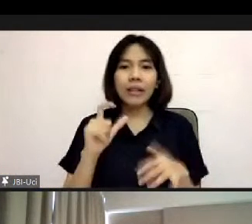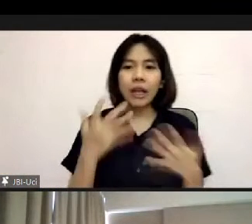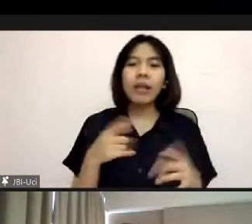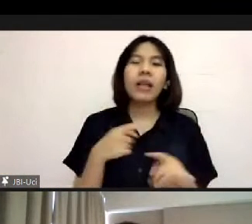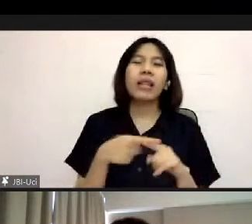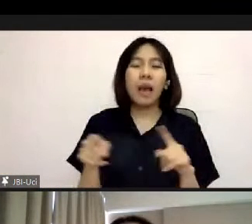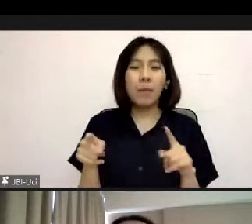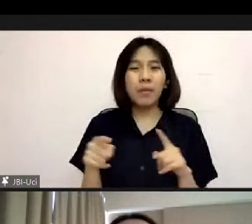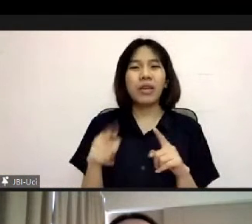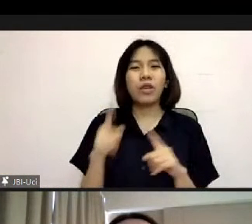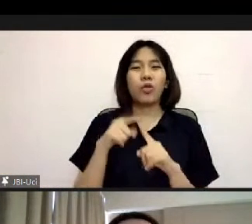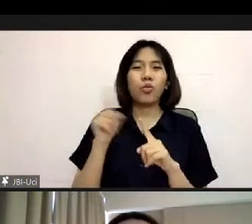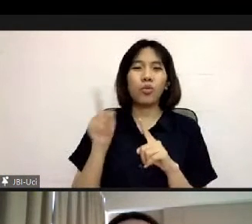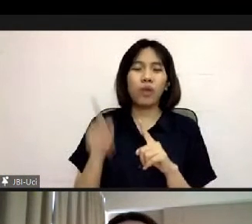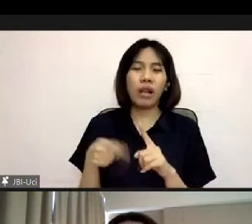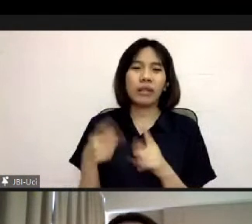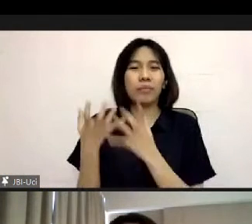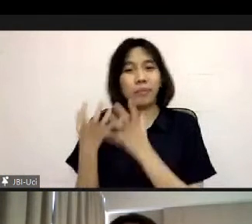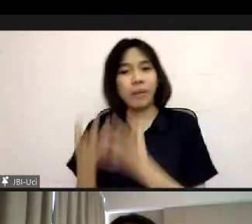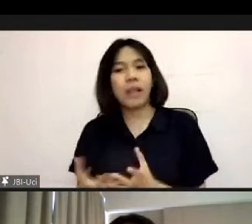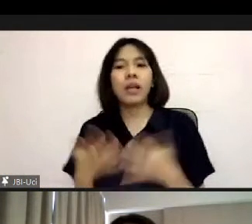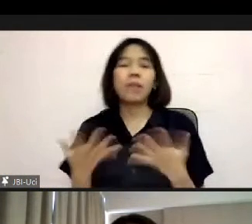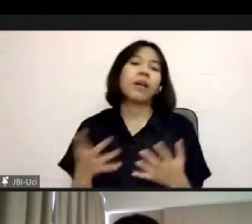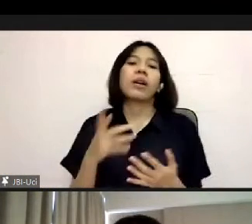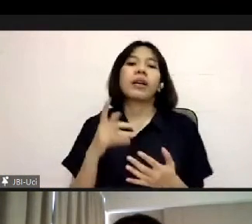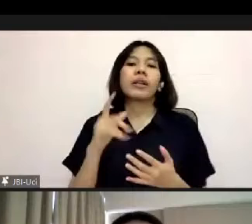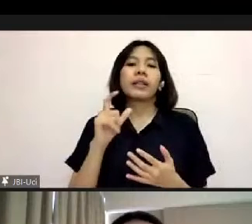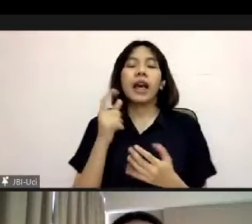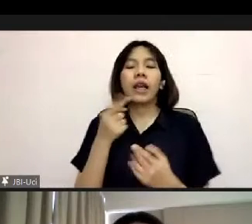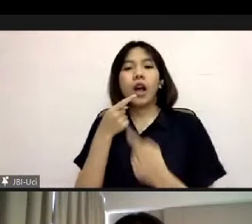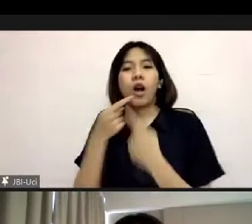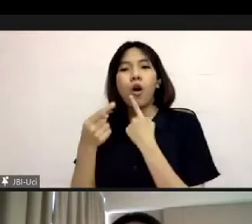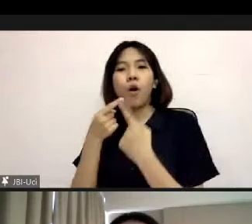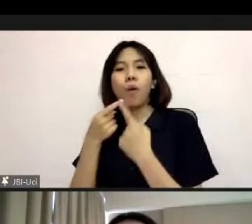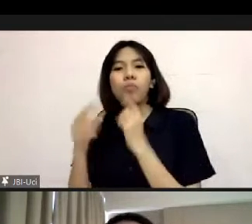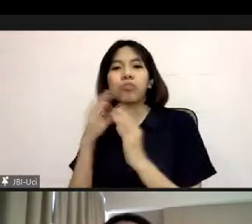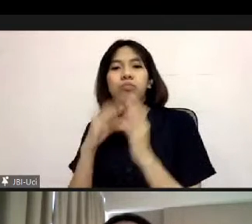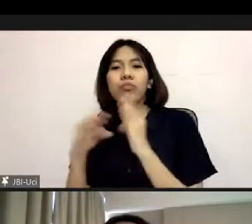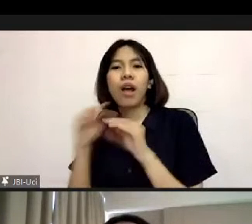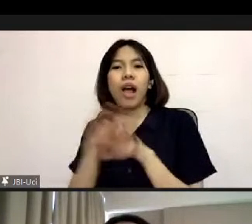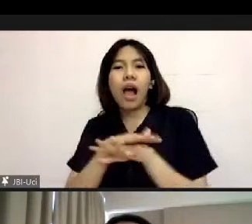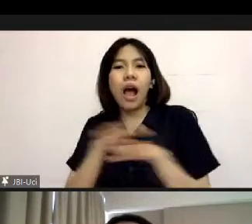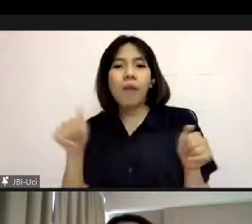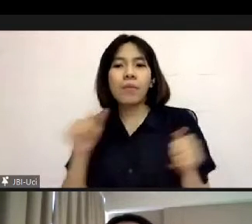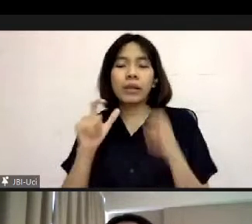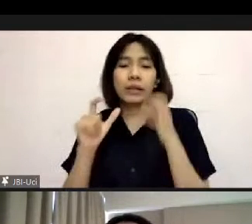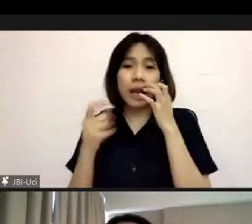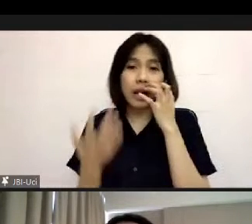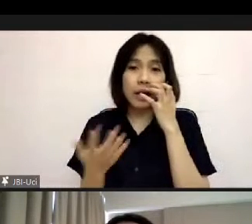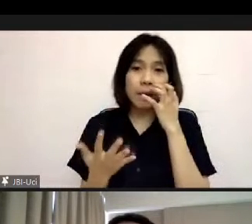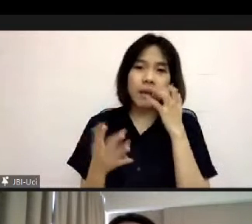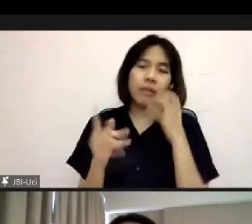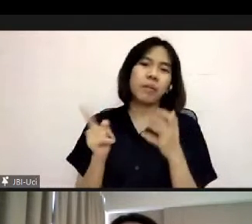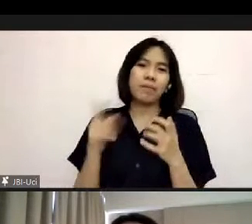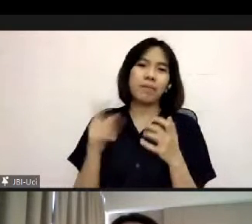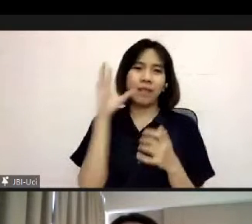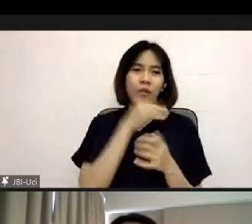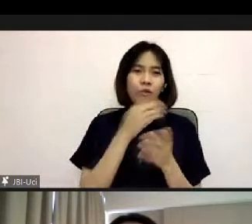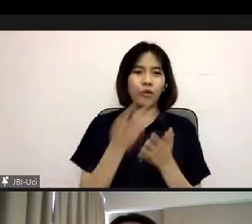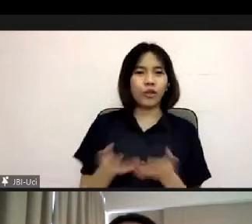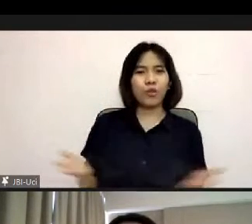protection. But for the big homework is that how to do the communication safely, because there are